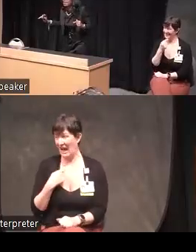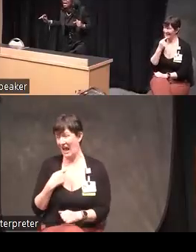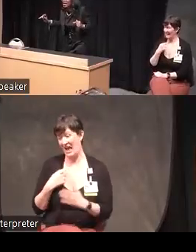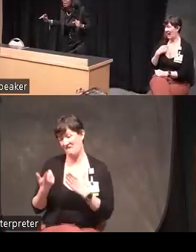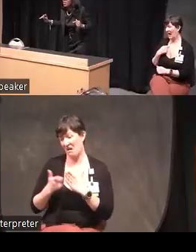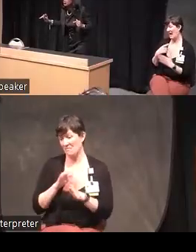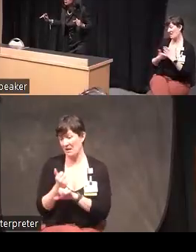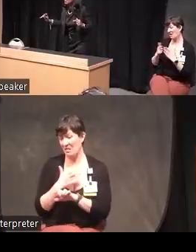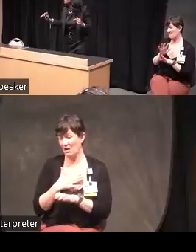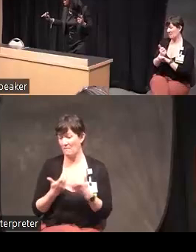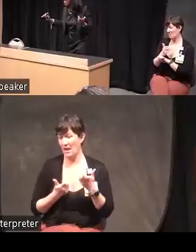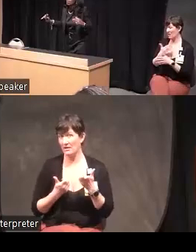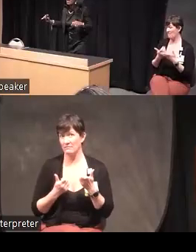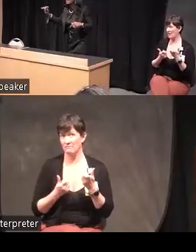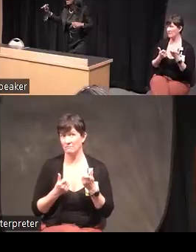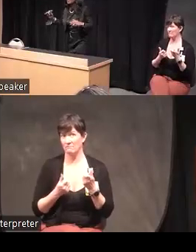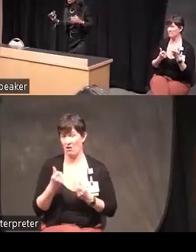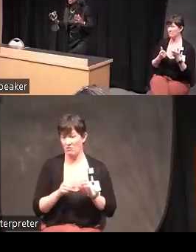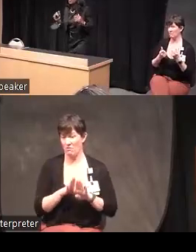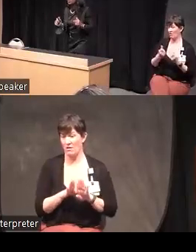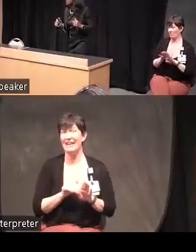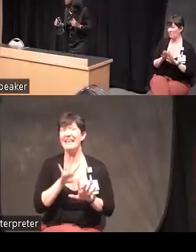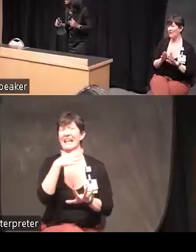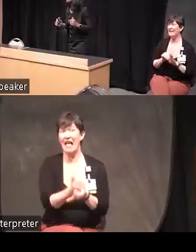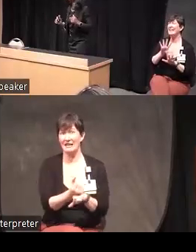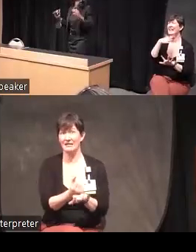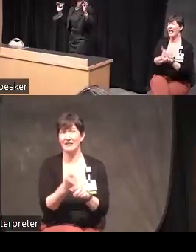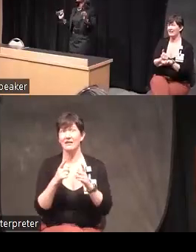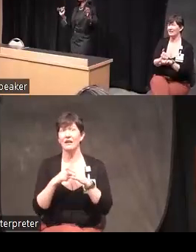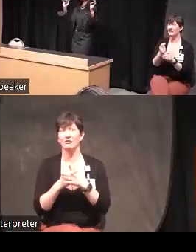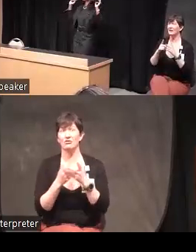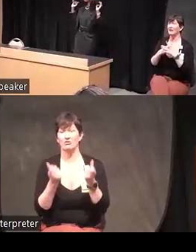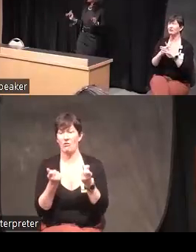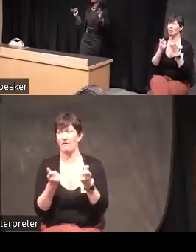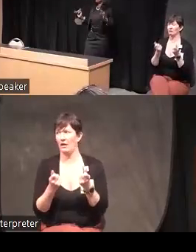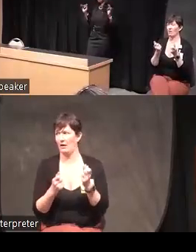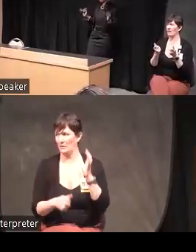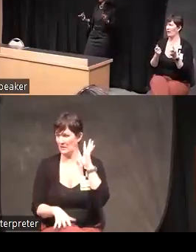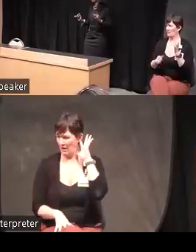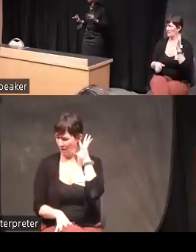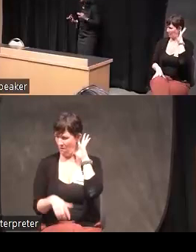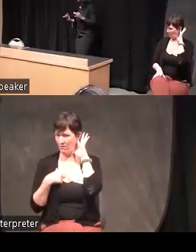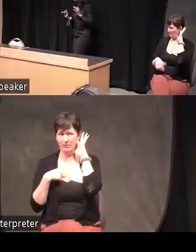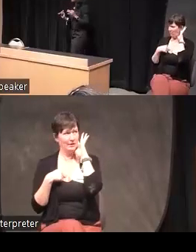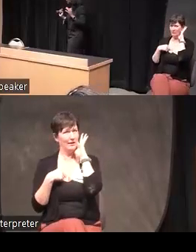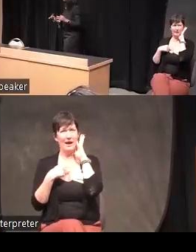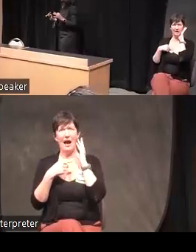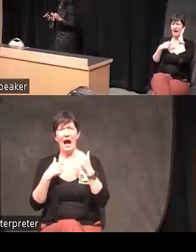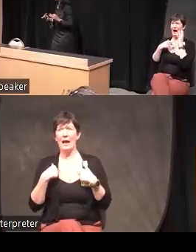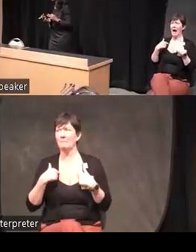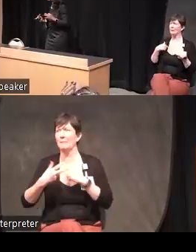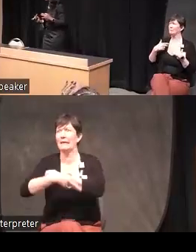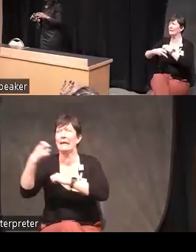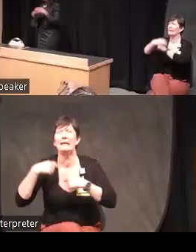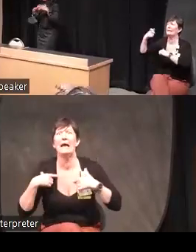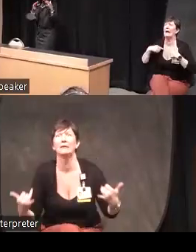automatic lock on my door. He says, okay. He locked the door and he started driving away. I'm thinking the South Bronx girl called this wrong. I am being kidnapped at